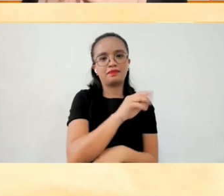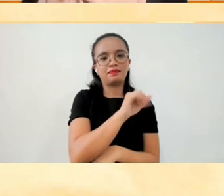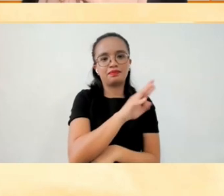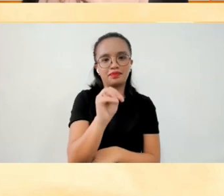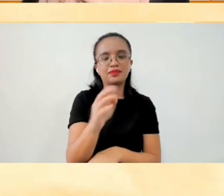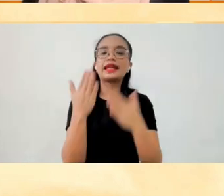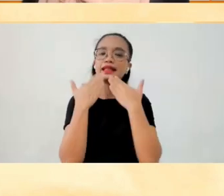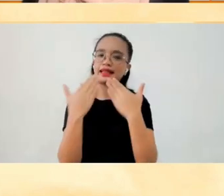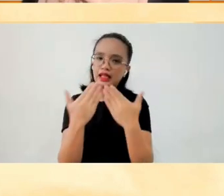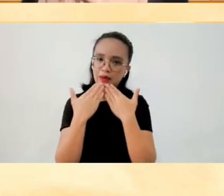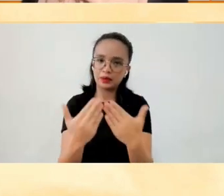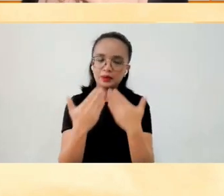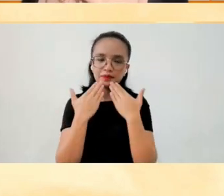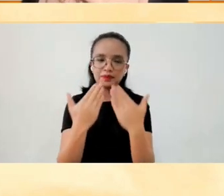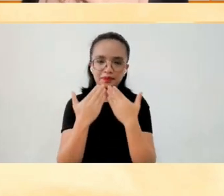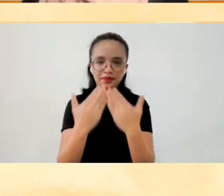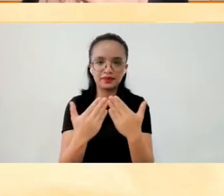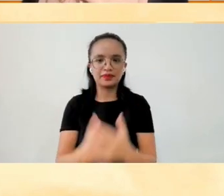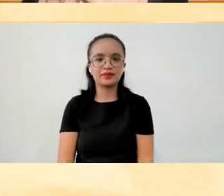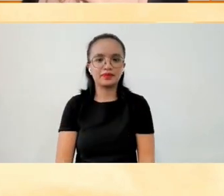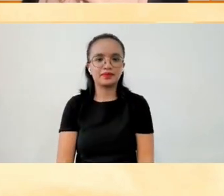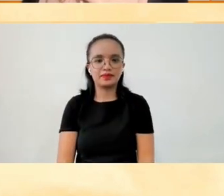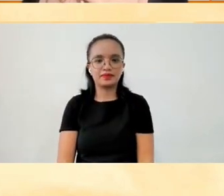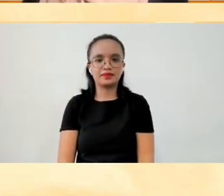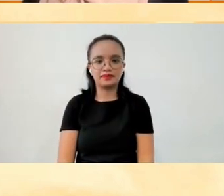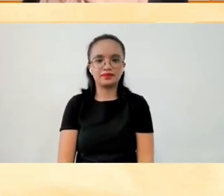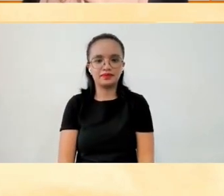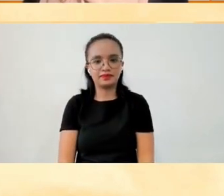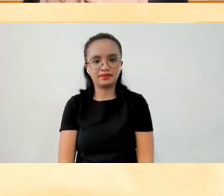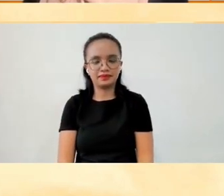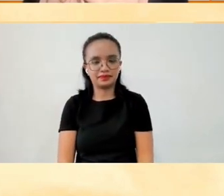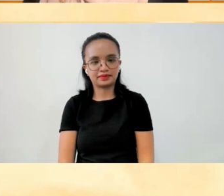listening. Assalamualaikum warahmatullahi wabarakatuh.